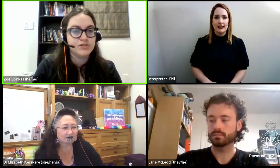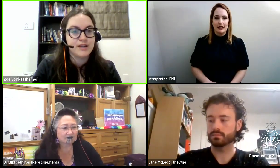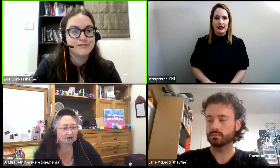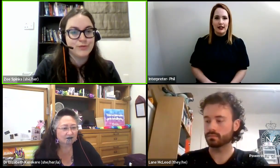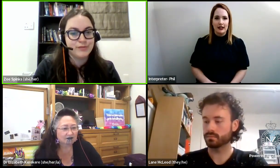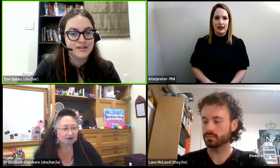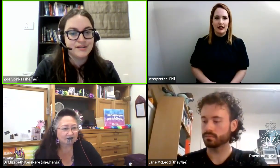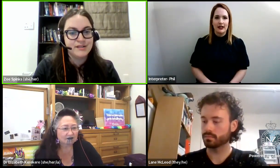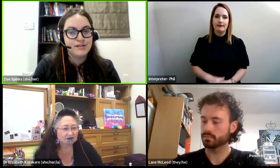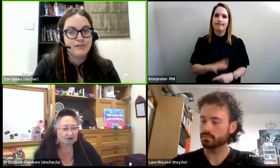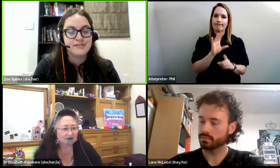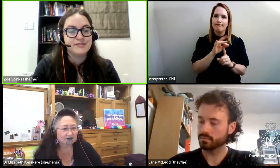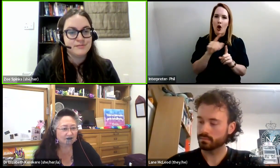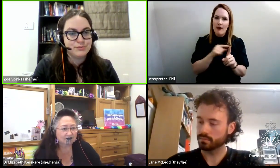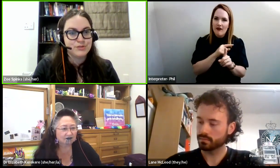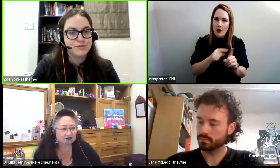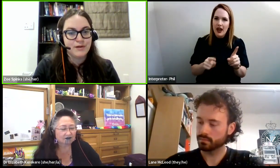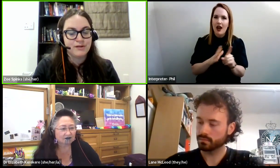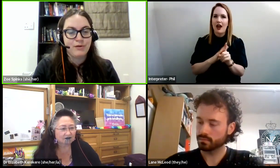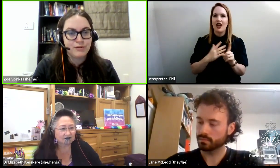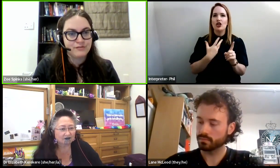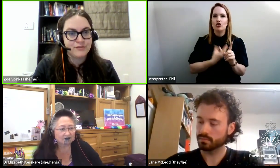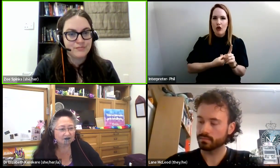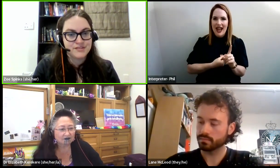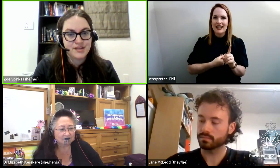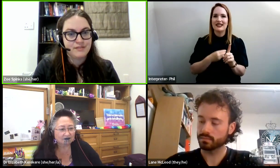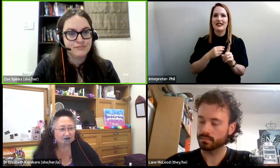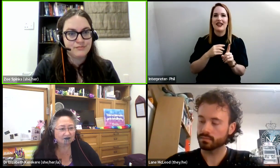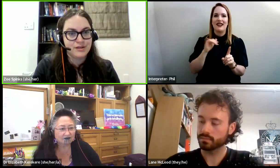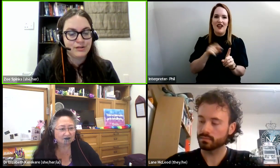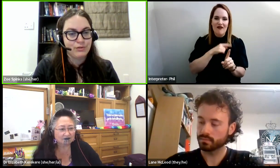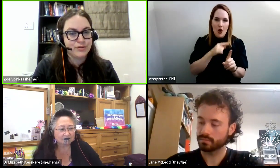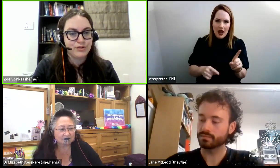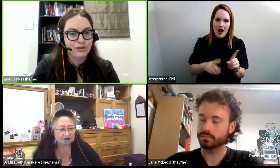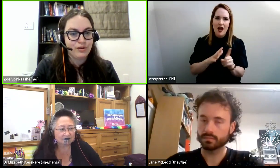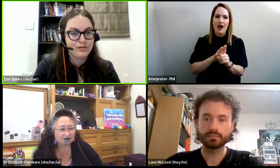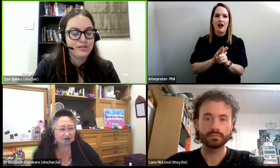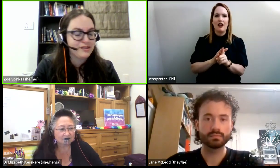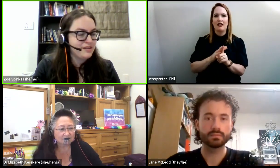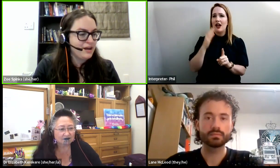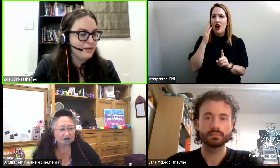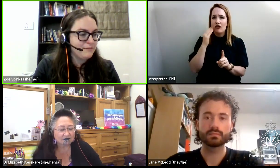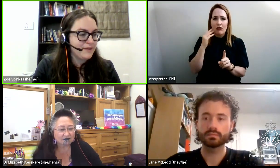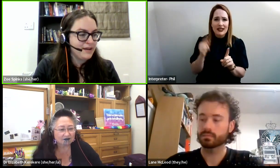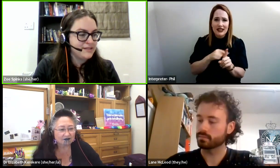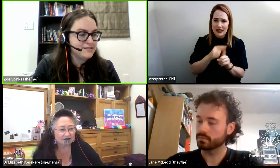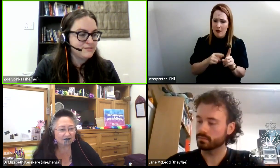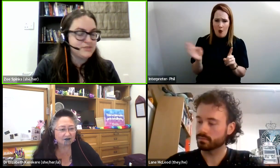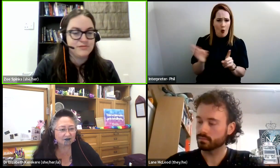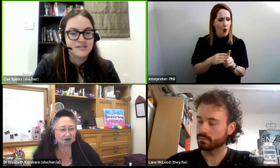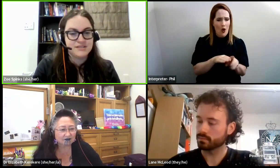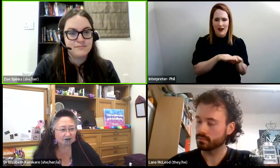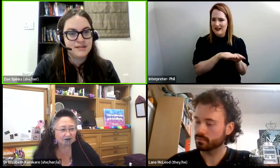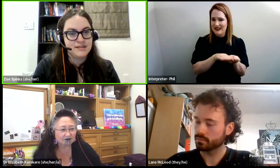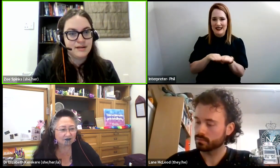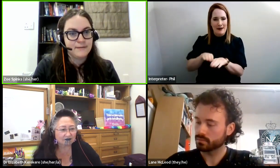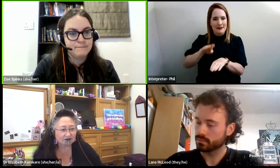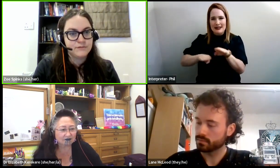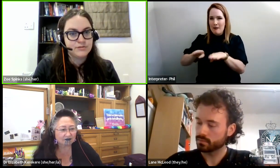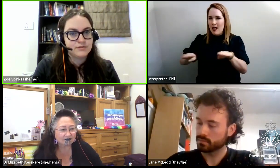Homophobia, transphobia, racism towards Māori are all cut from the same colonial cloth, and we do need to